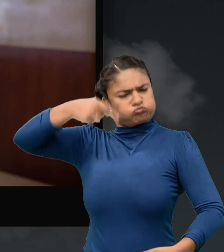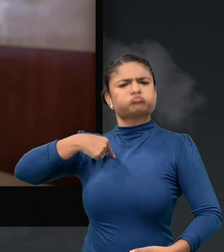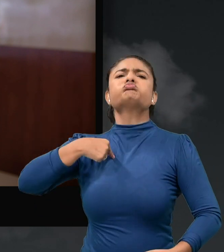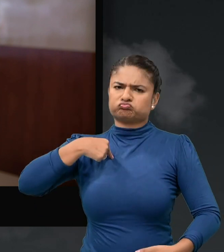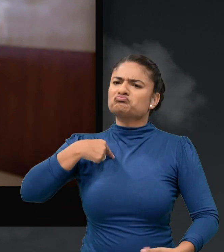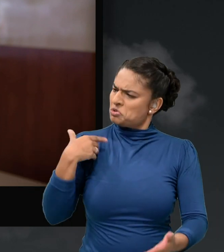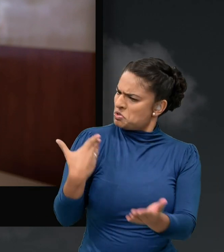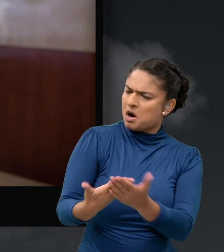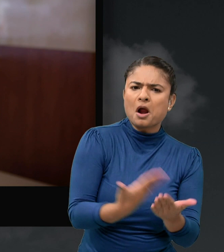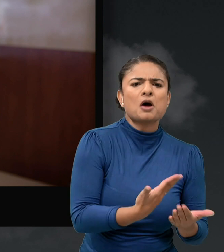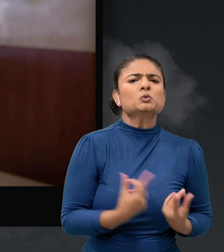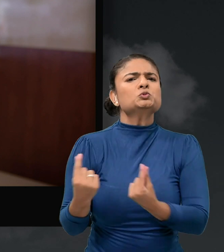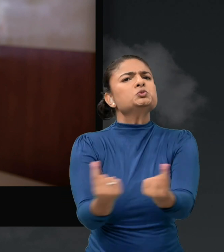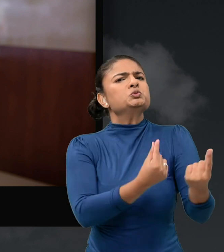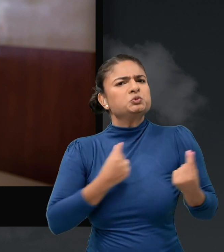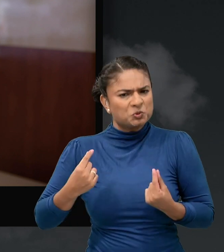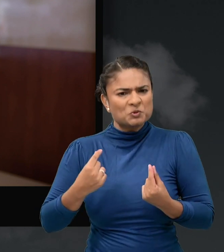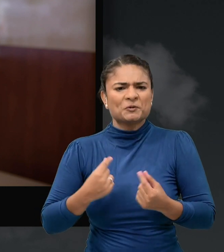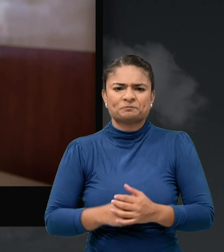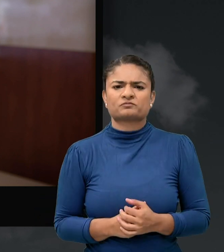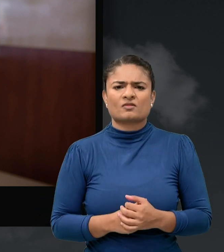hore ke bohlale